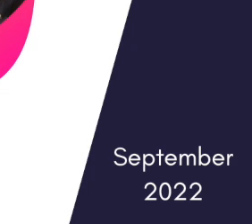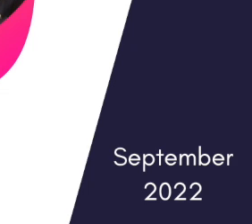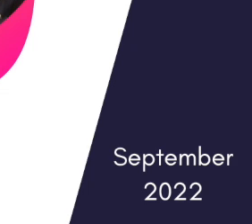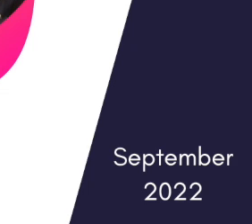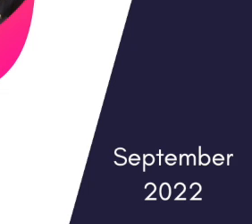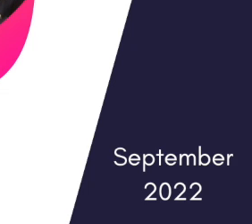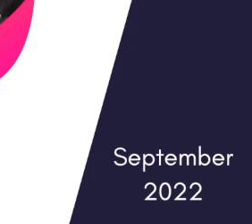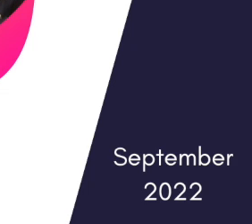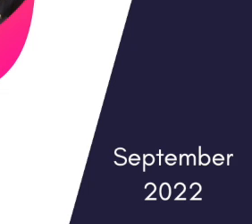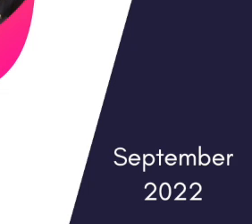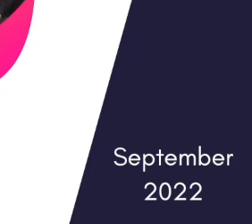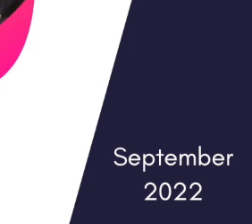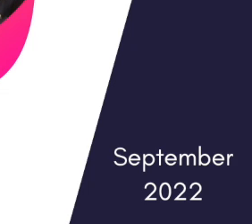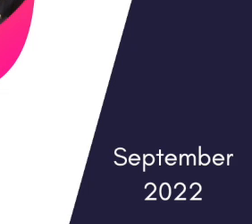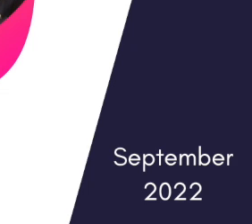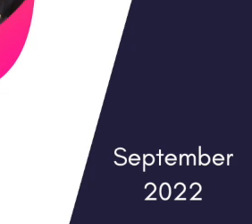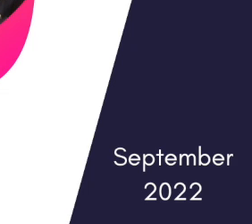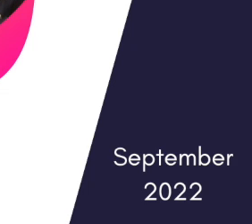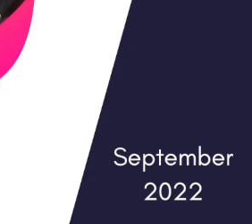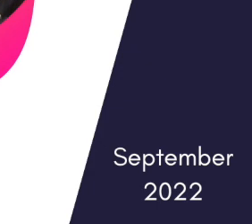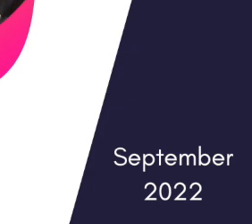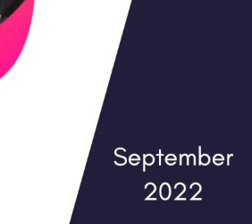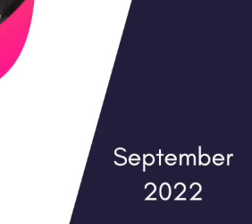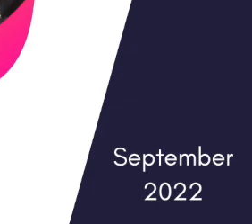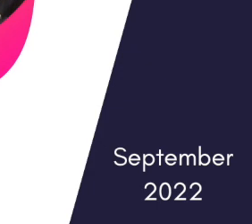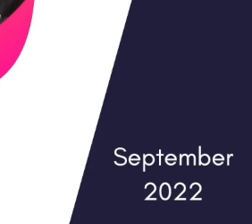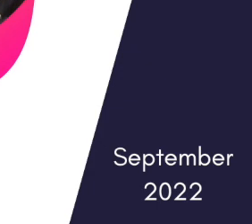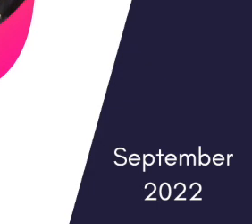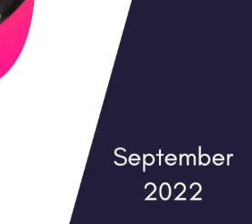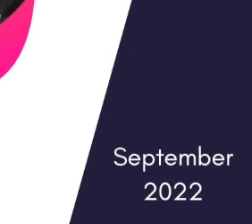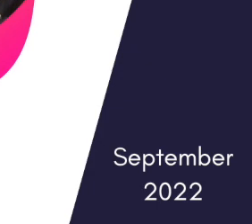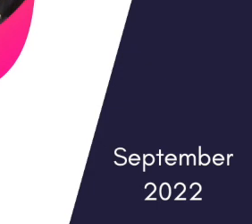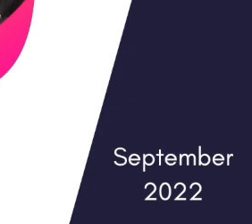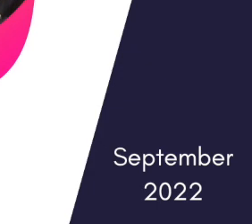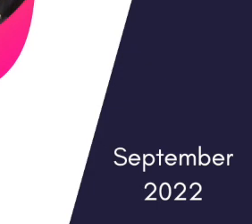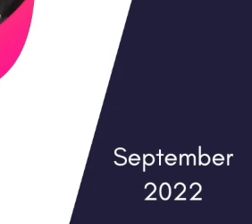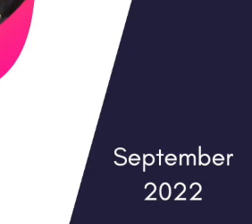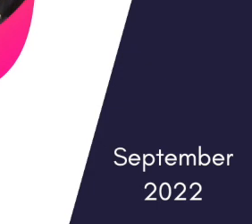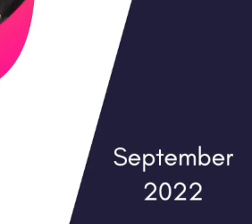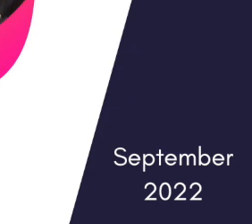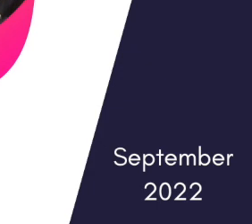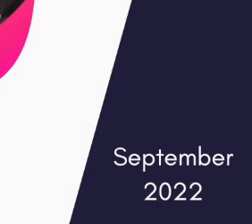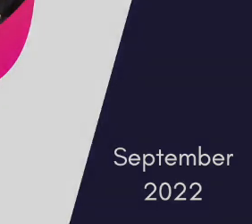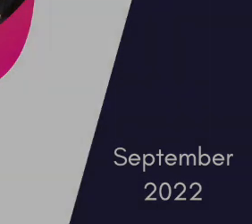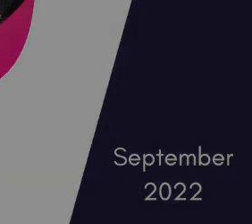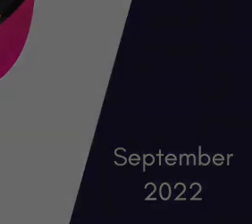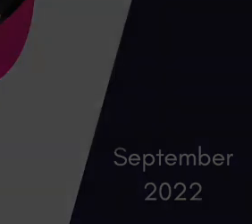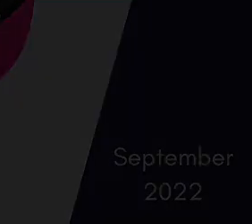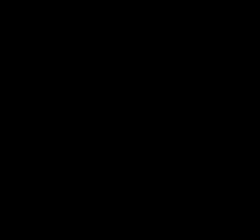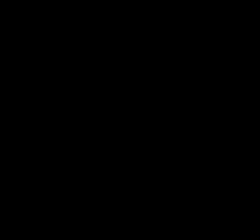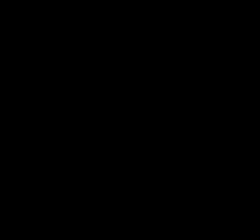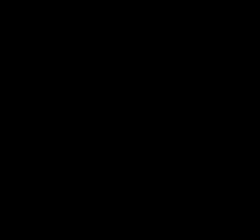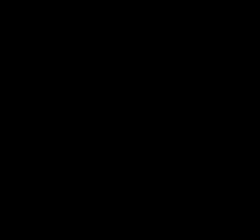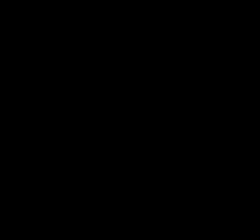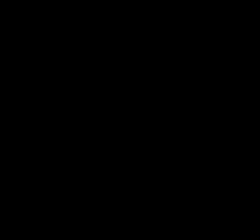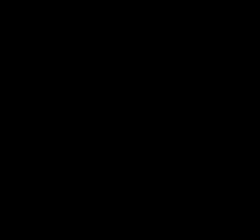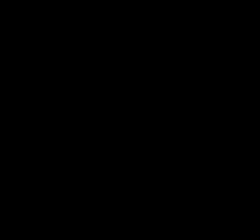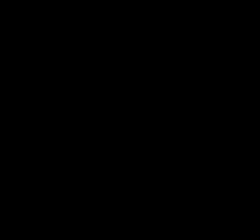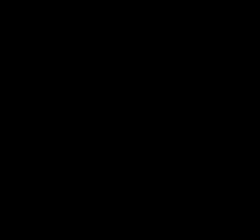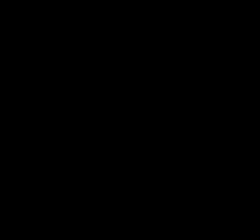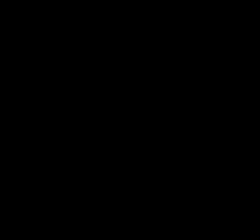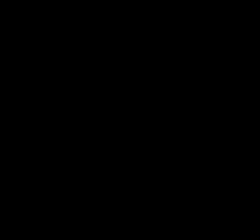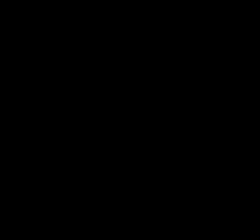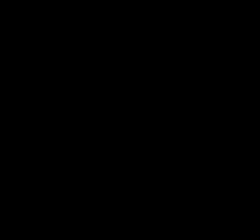Image of Dileo. Text: Purpose Matters Conference. Logos: Belonging Matters and TalksThatMatter.net.